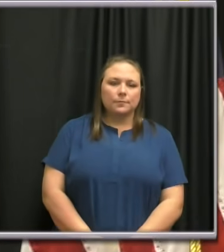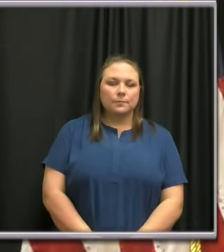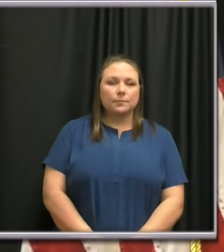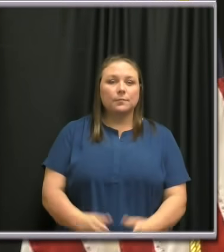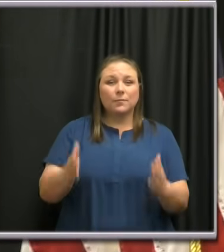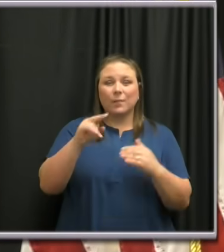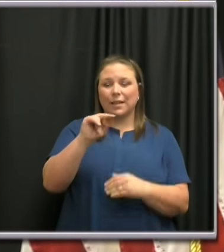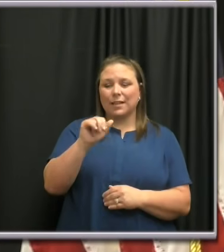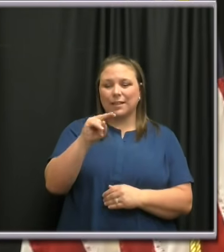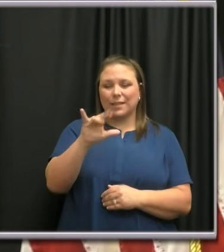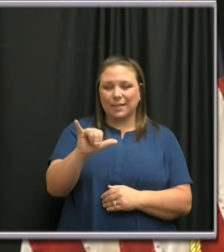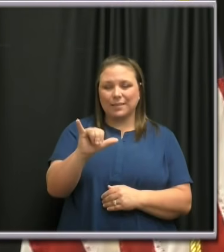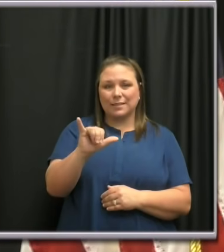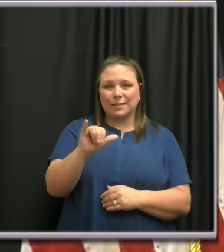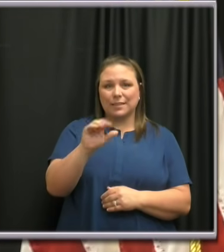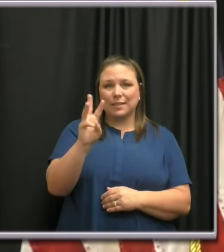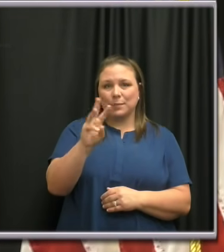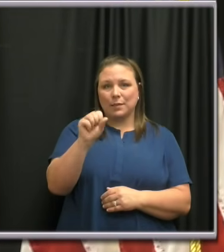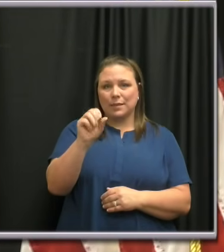Nancy Amons at WSMV.